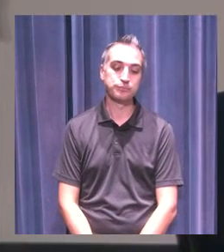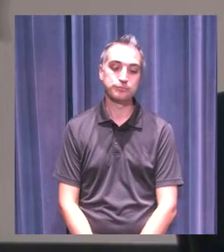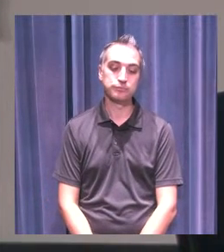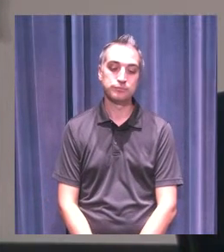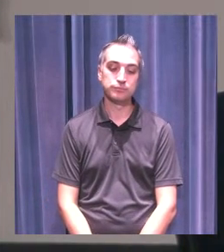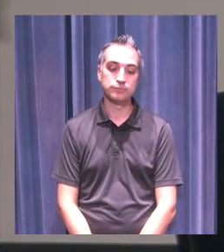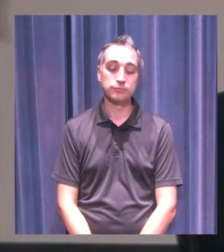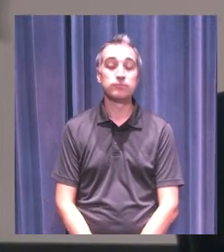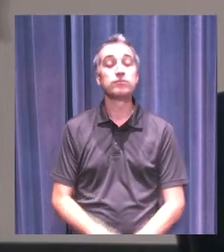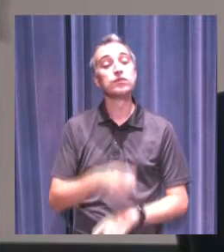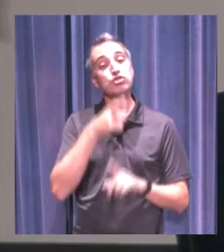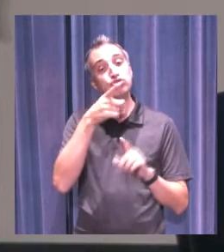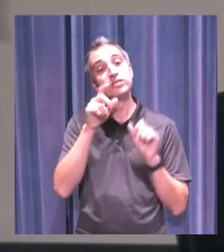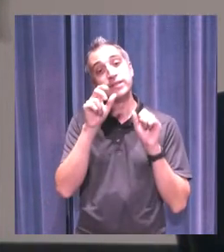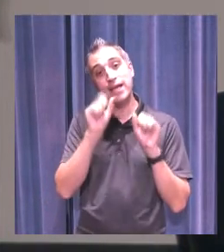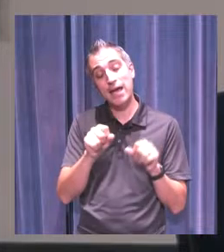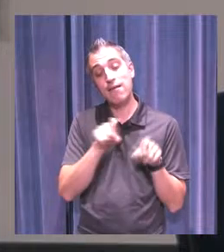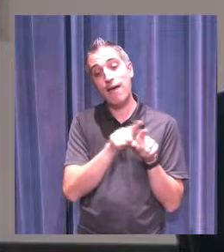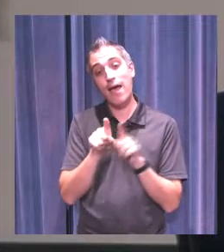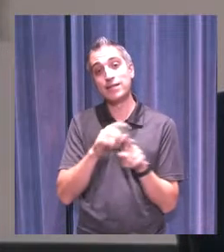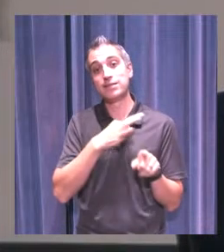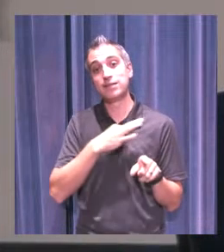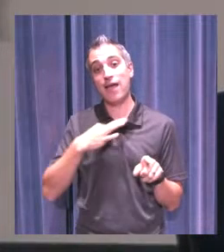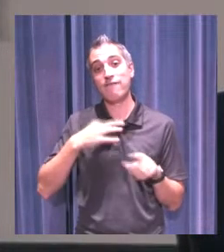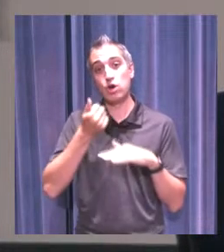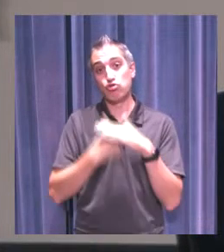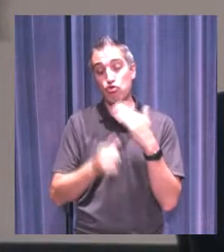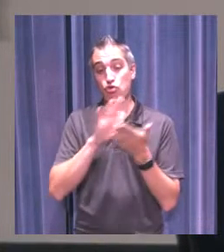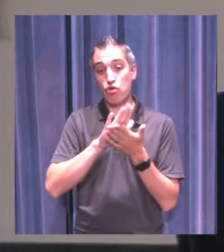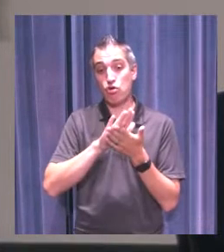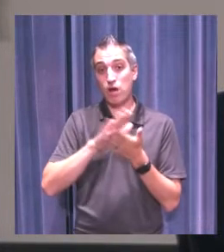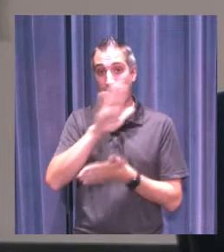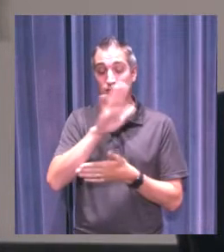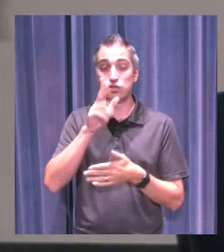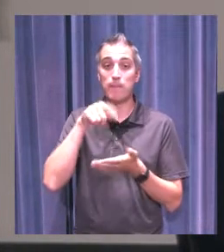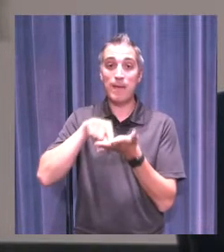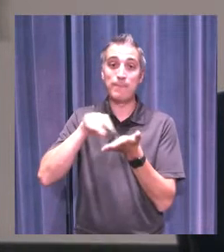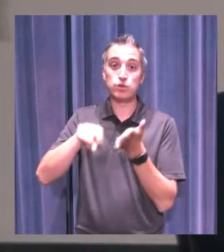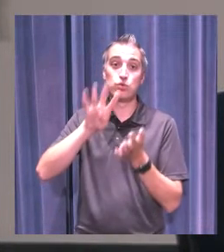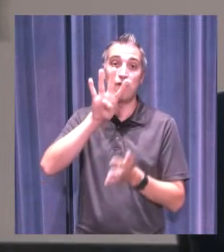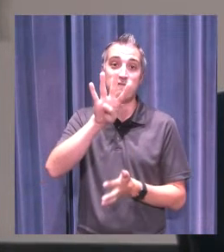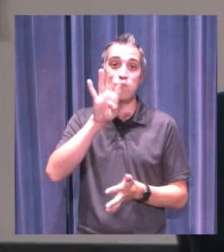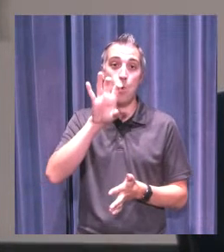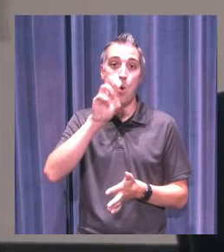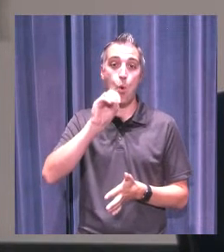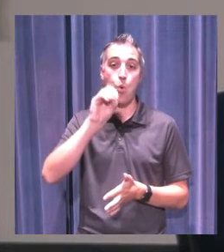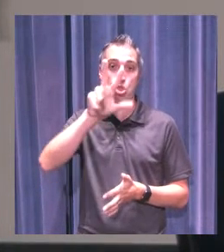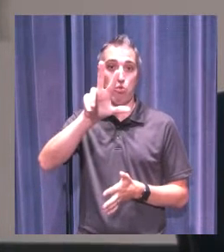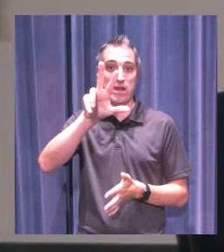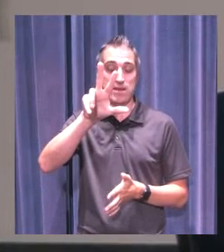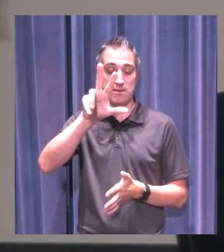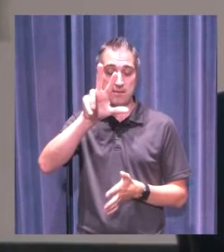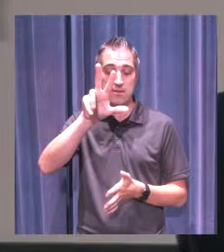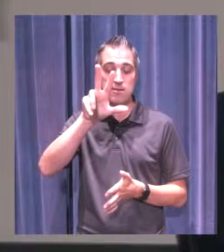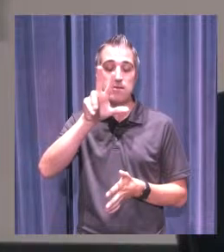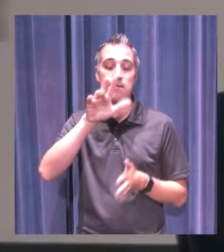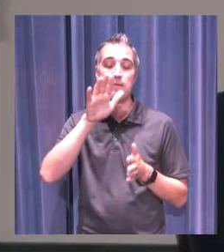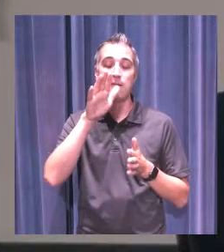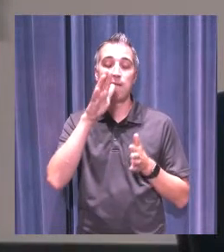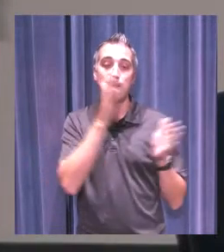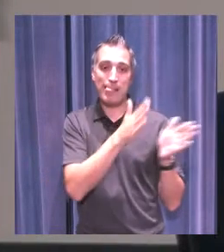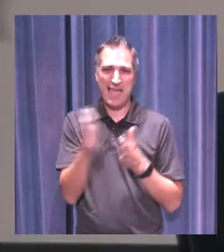She would be eligible as an employee of the college for payments to a 403 plan annuity.